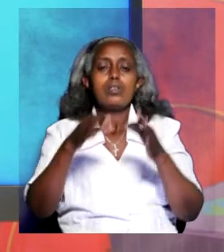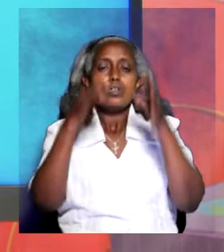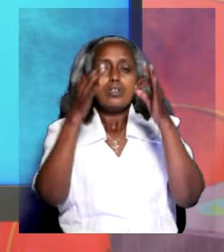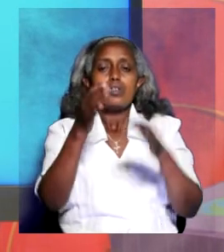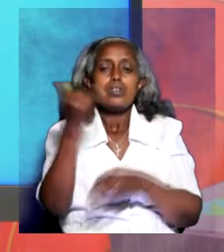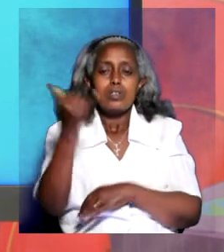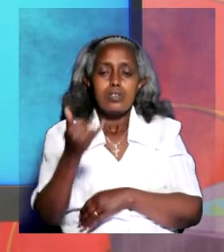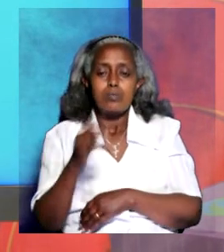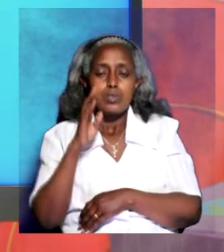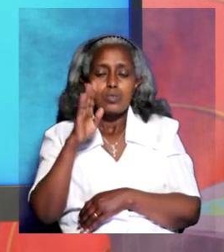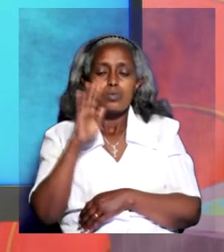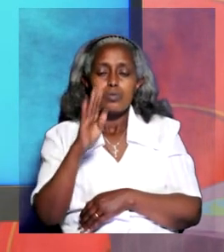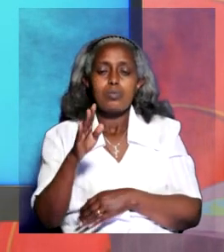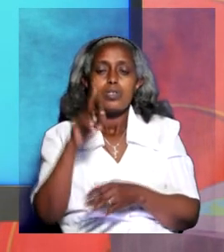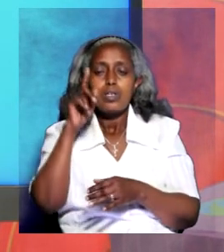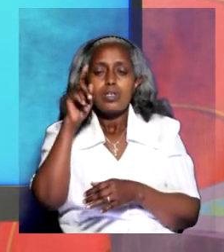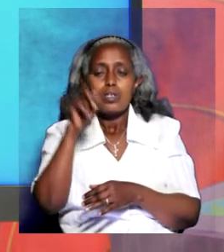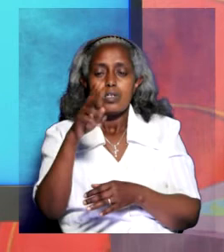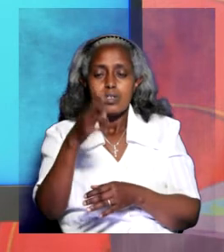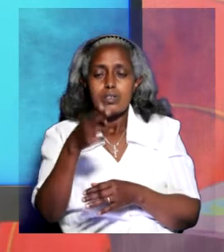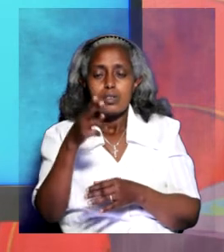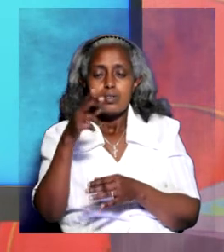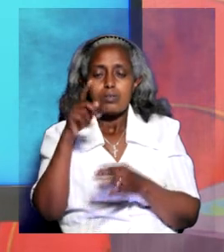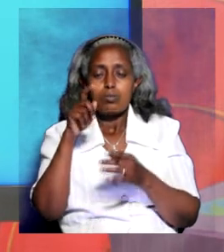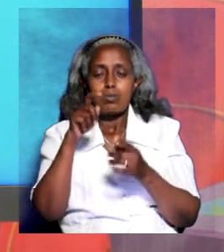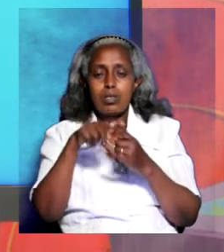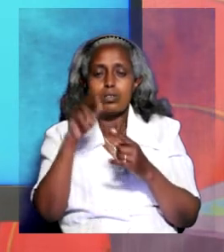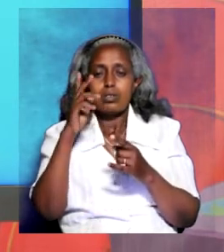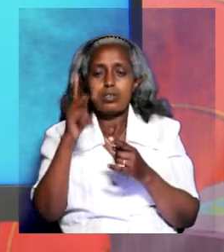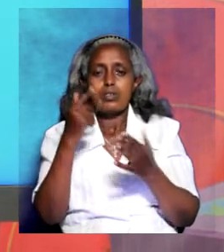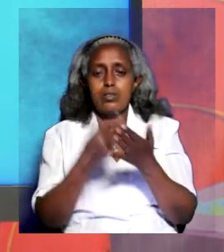be x plus h, comma, y plus k.